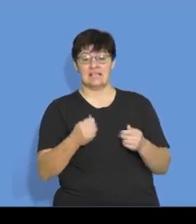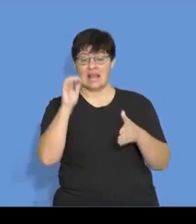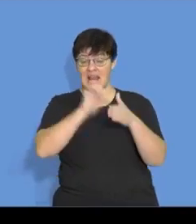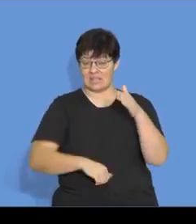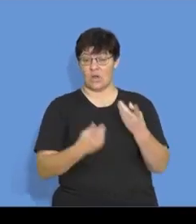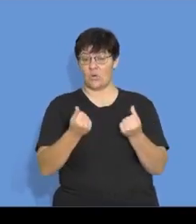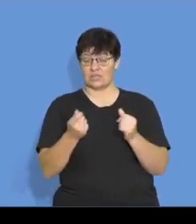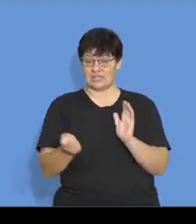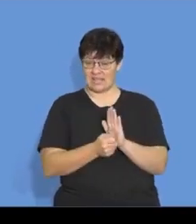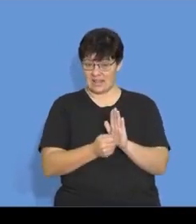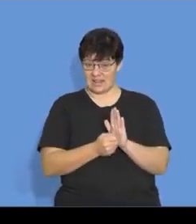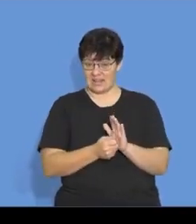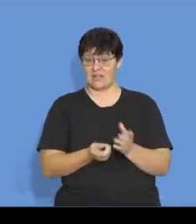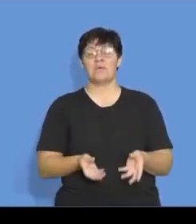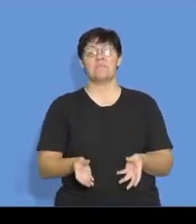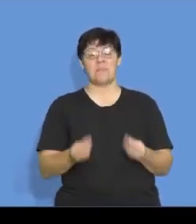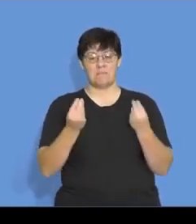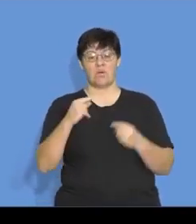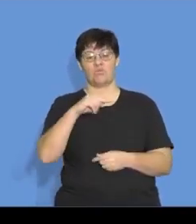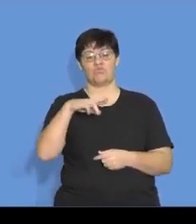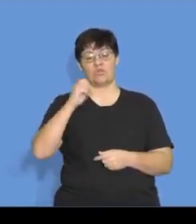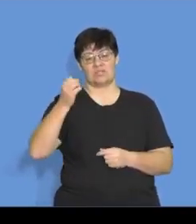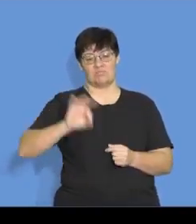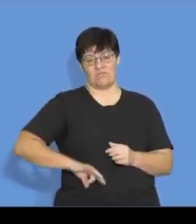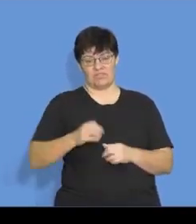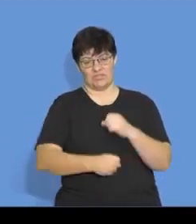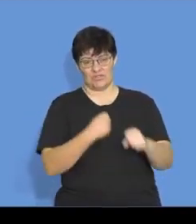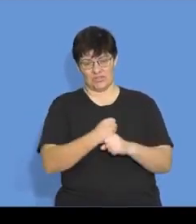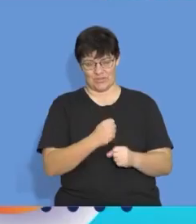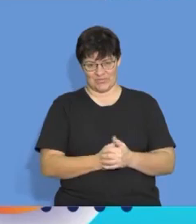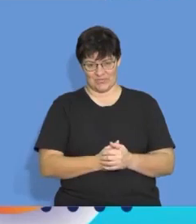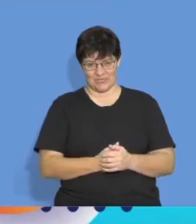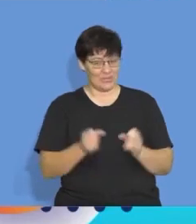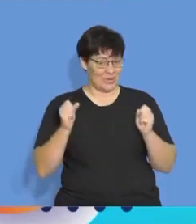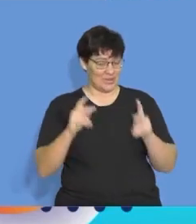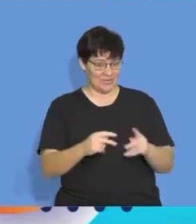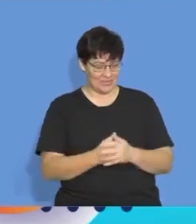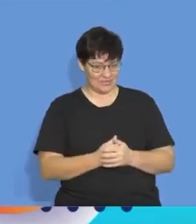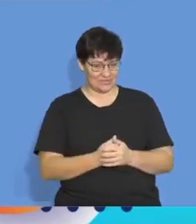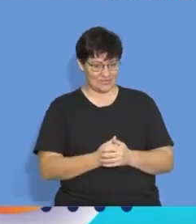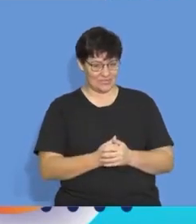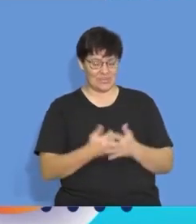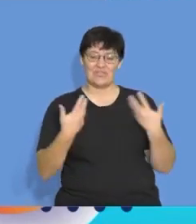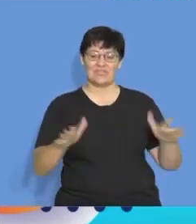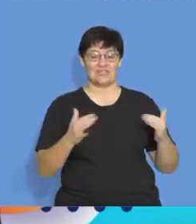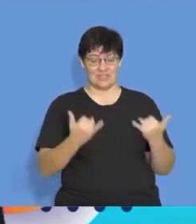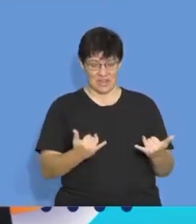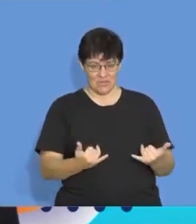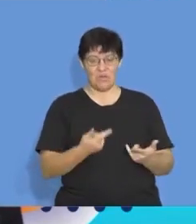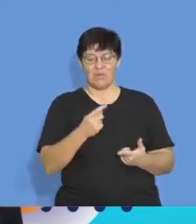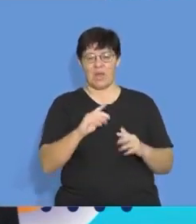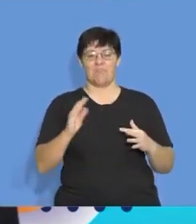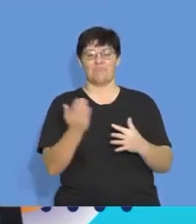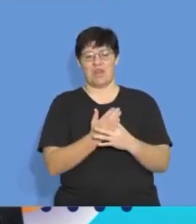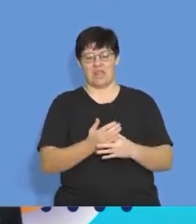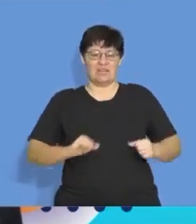me my gross profit for the year. Okay guys, that's it for this segment. Let's take a quick breather,